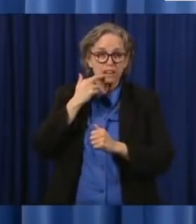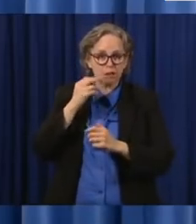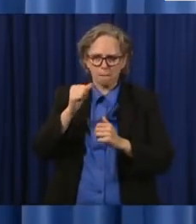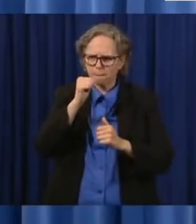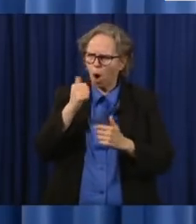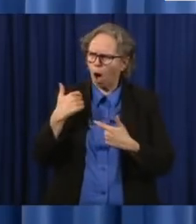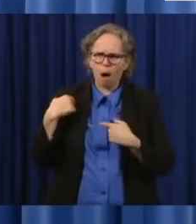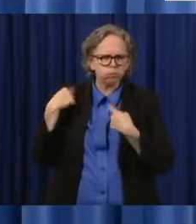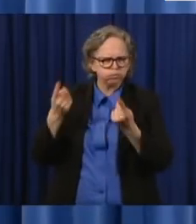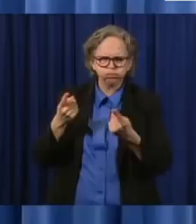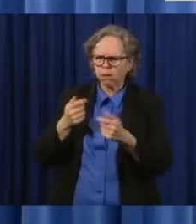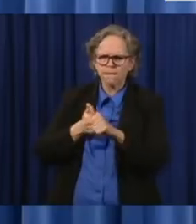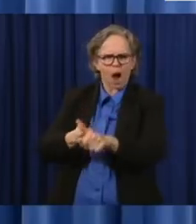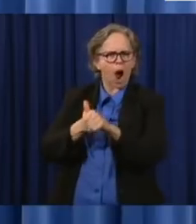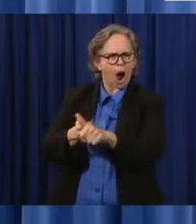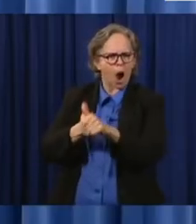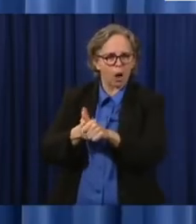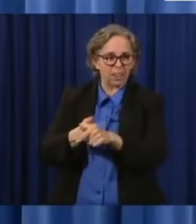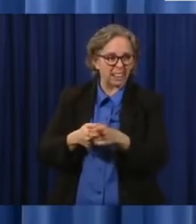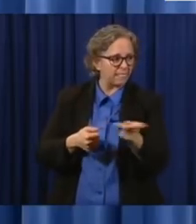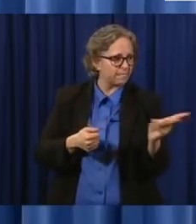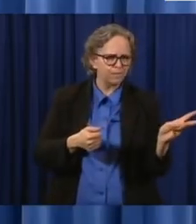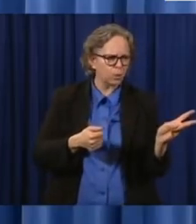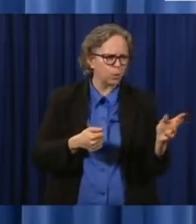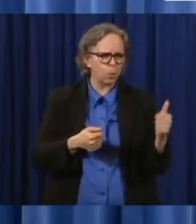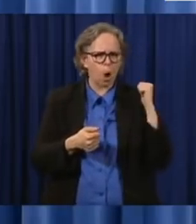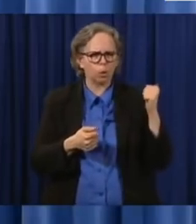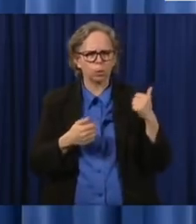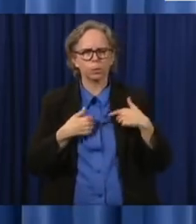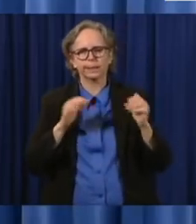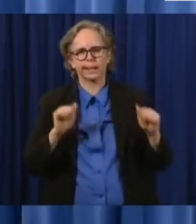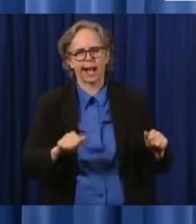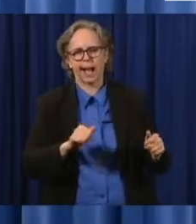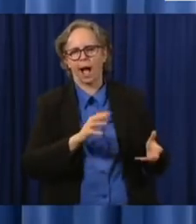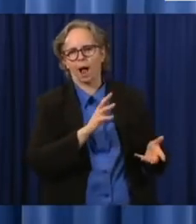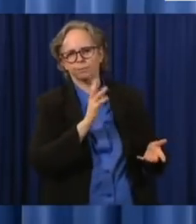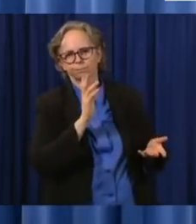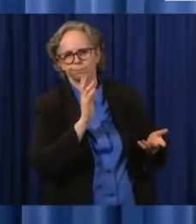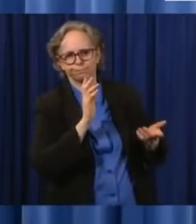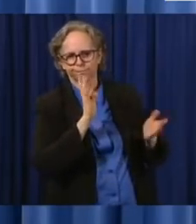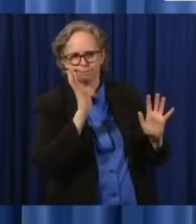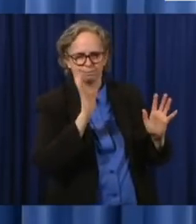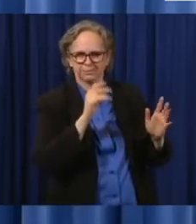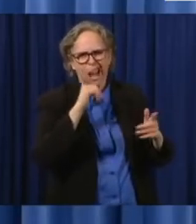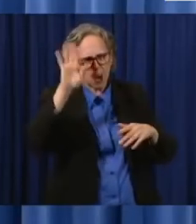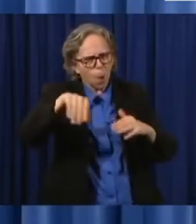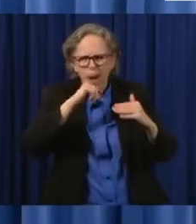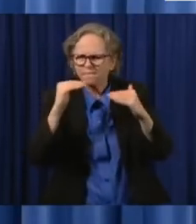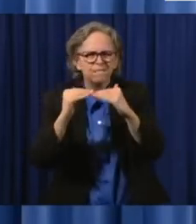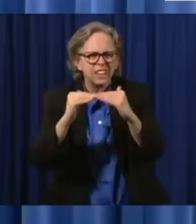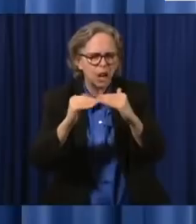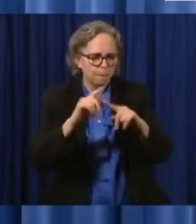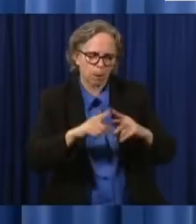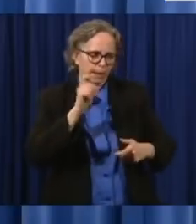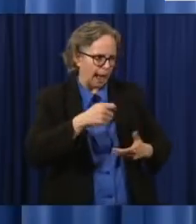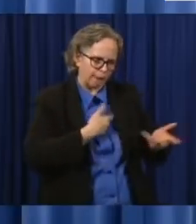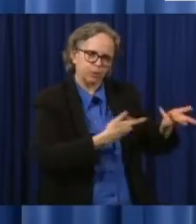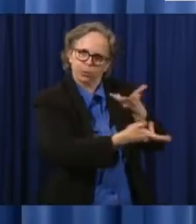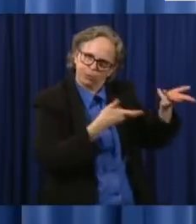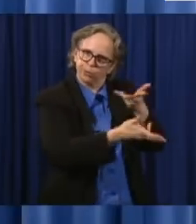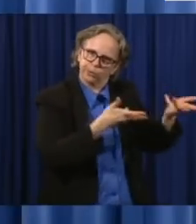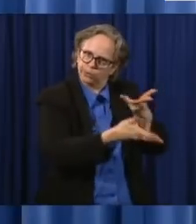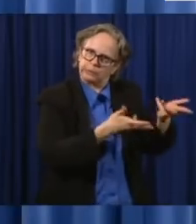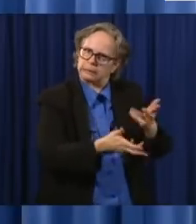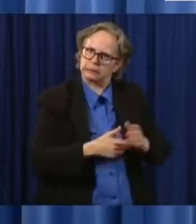are complying, trying to do a good job, trying to serve their customers. If you have an outlier, that